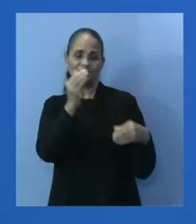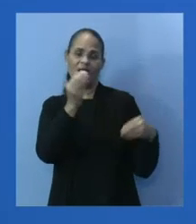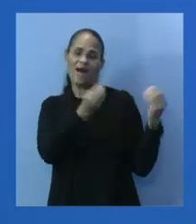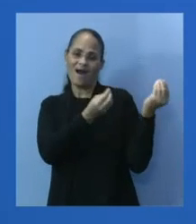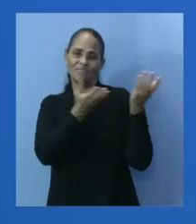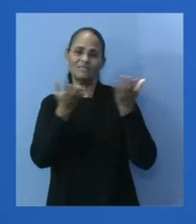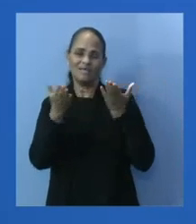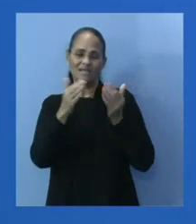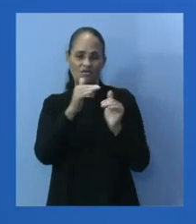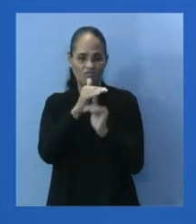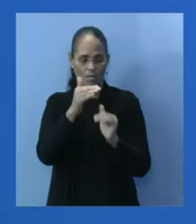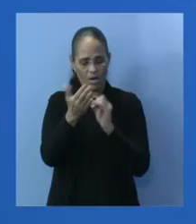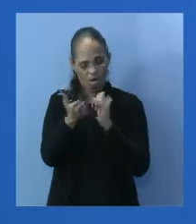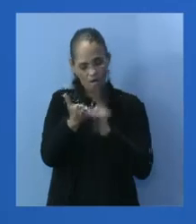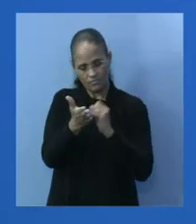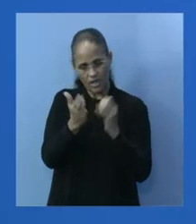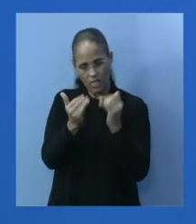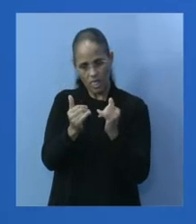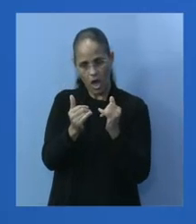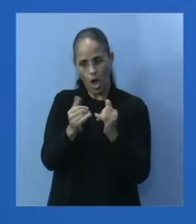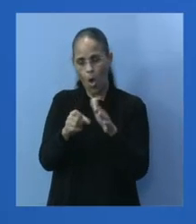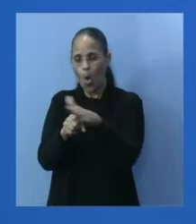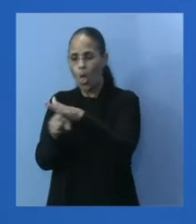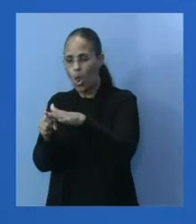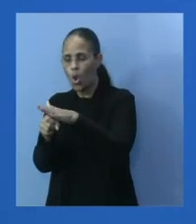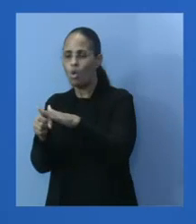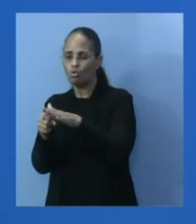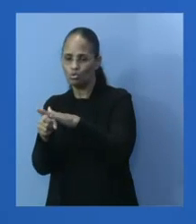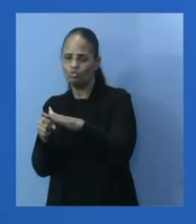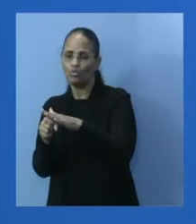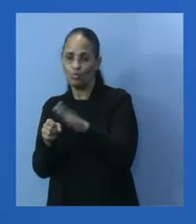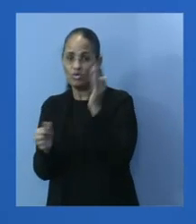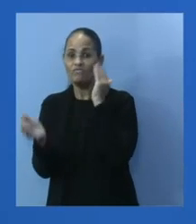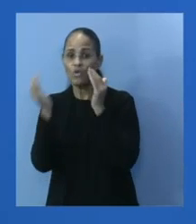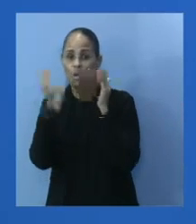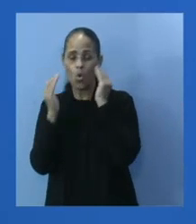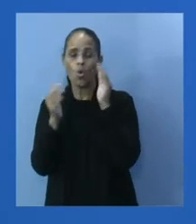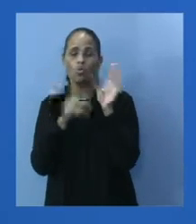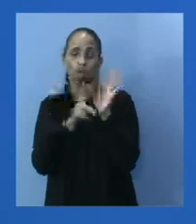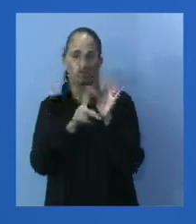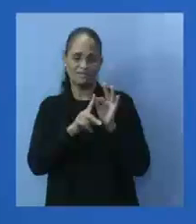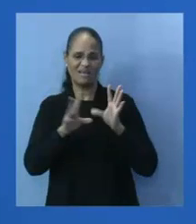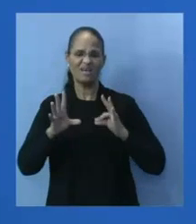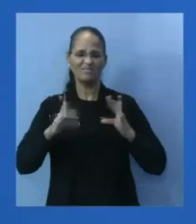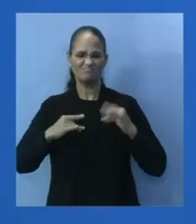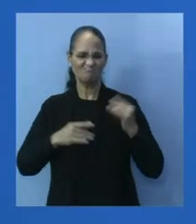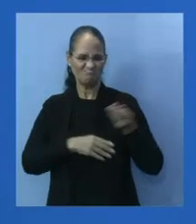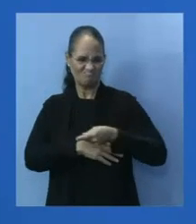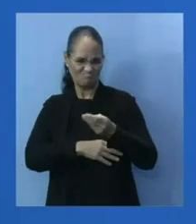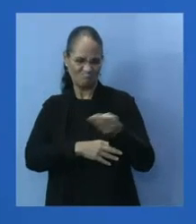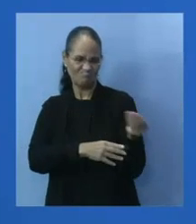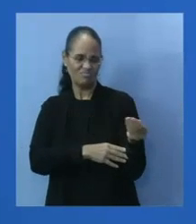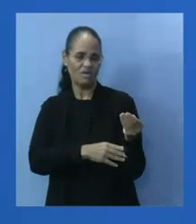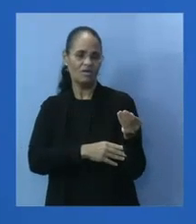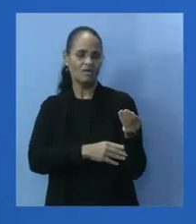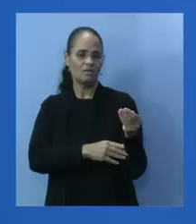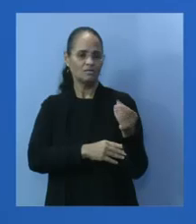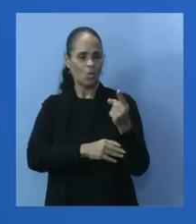moving from under investigation to local transmission with a known contact or source. Of over